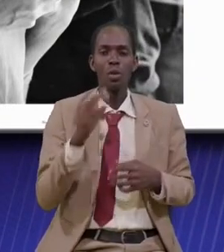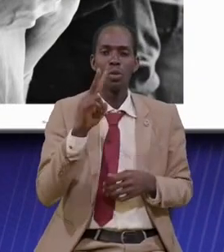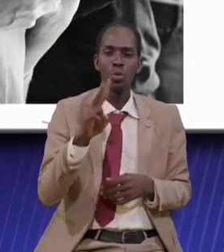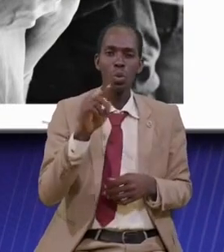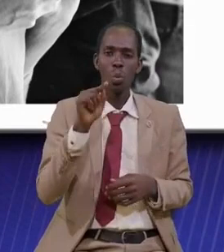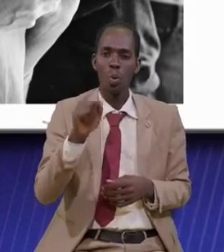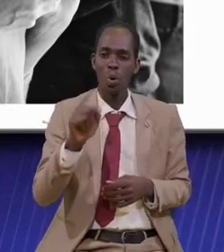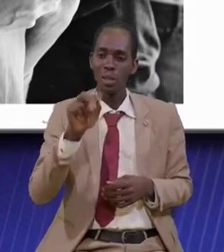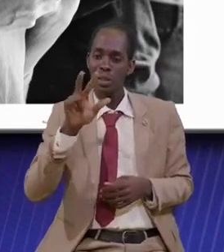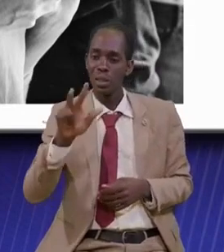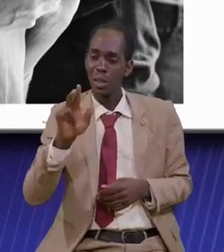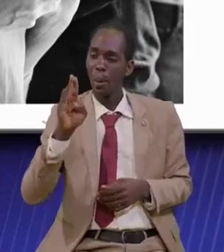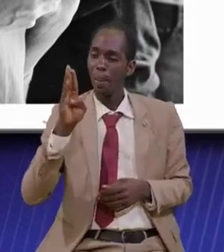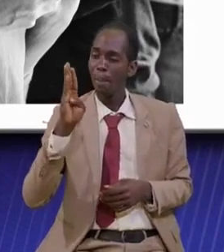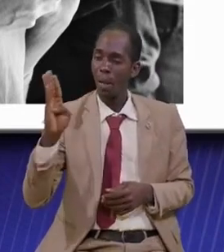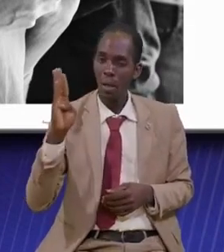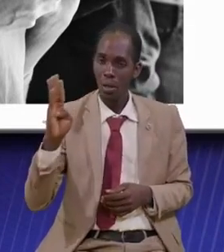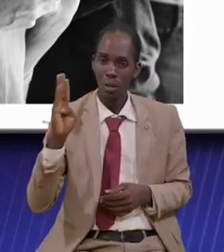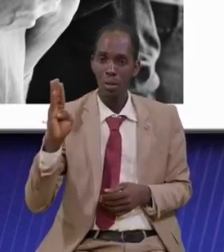million, photos